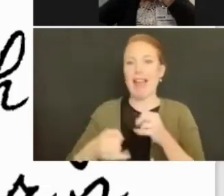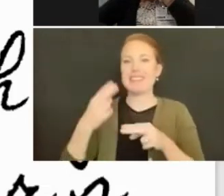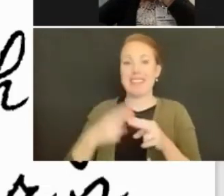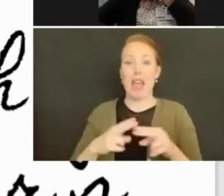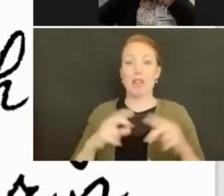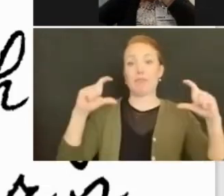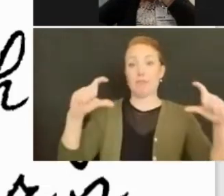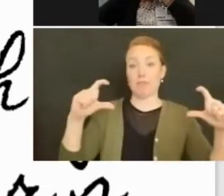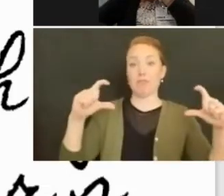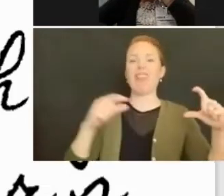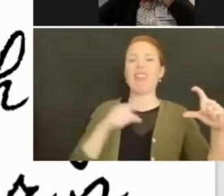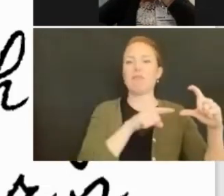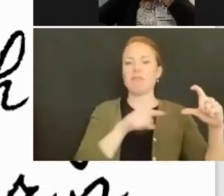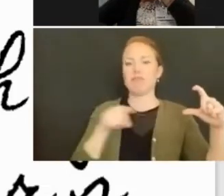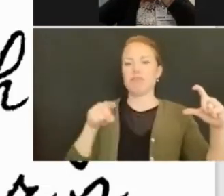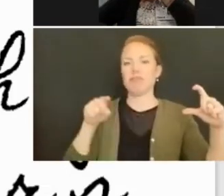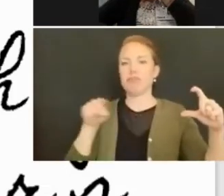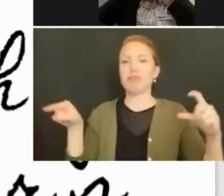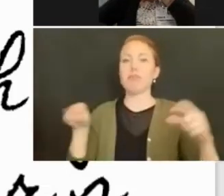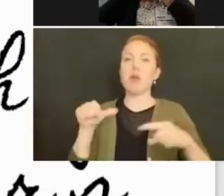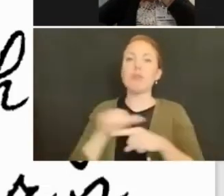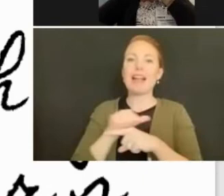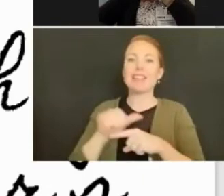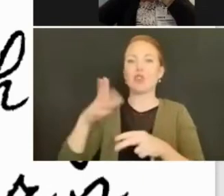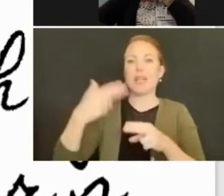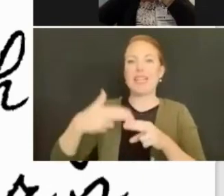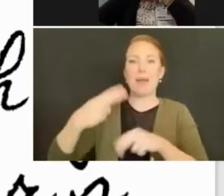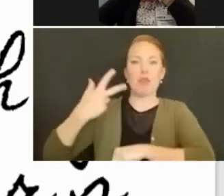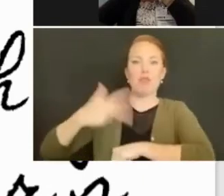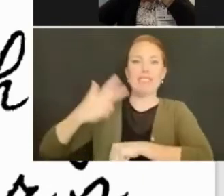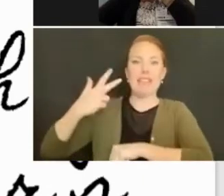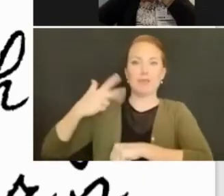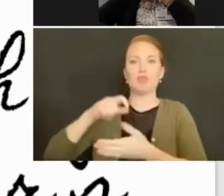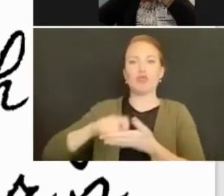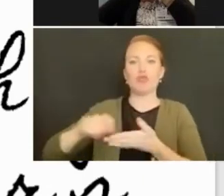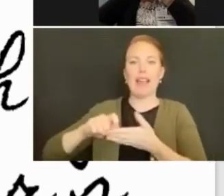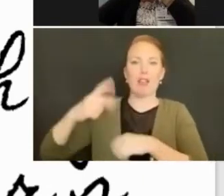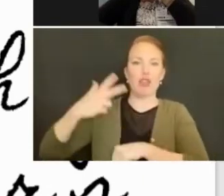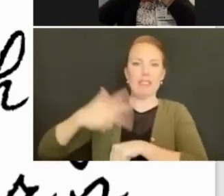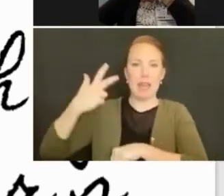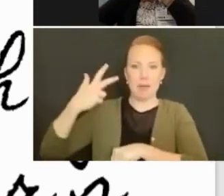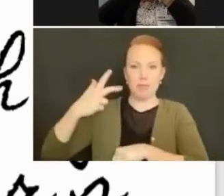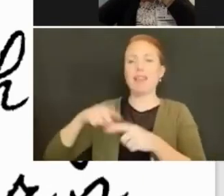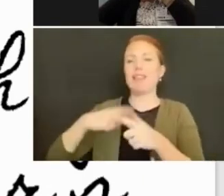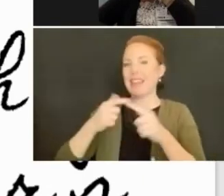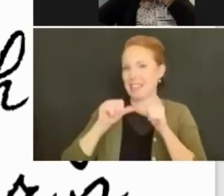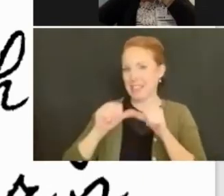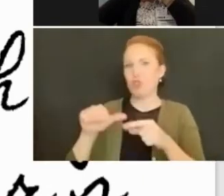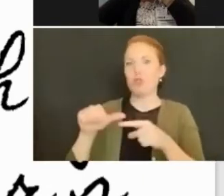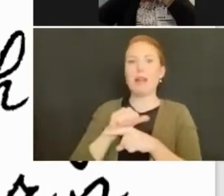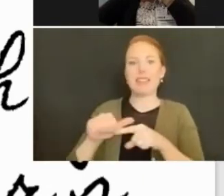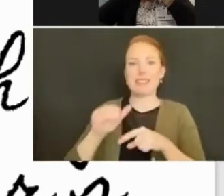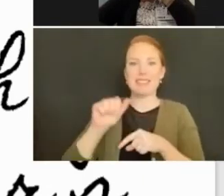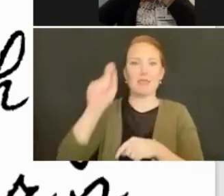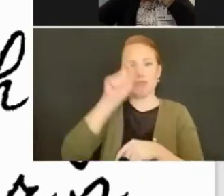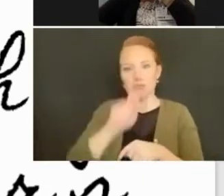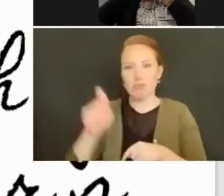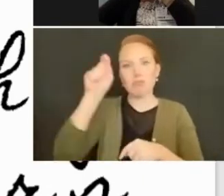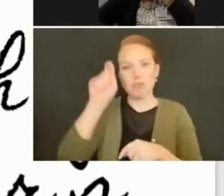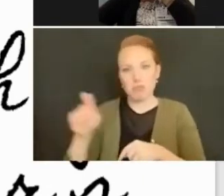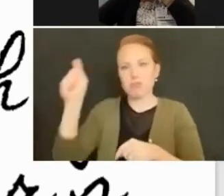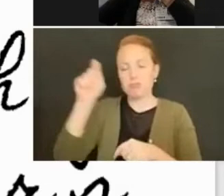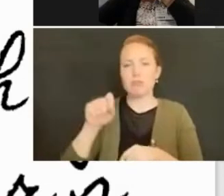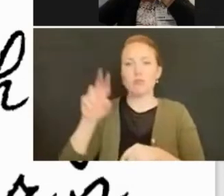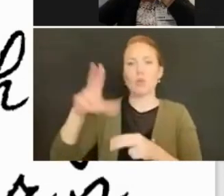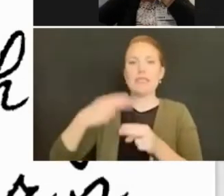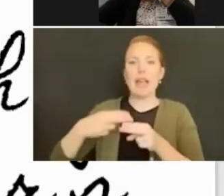in. And I want you to practice your name at least 3 times. And then you can continue to do so. And I want to hear from any of the teachers